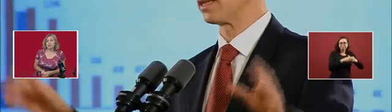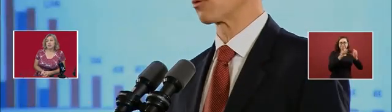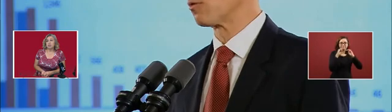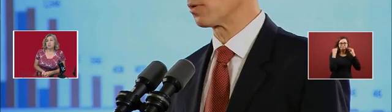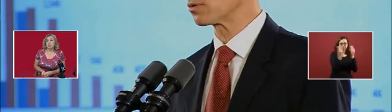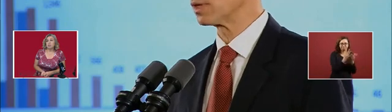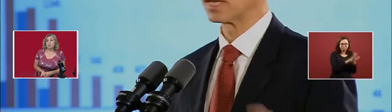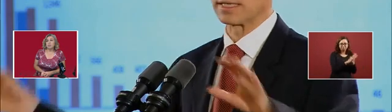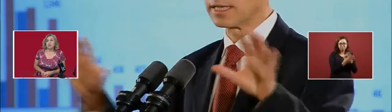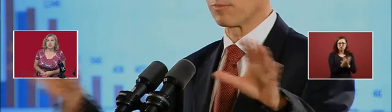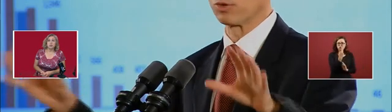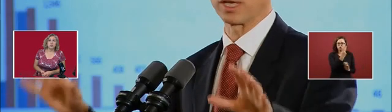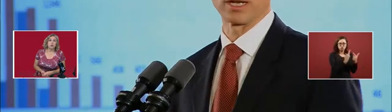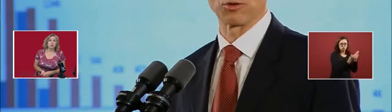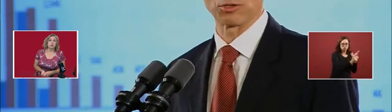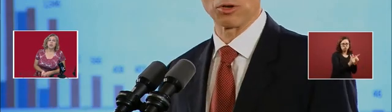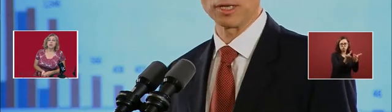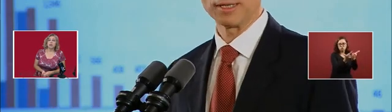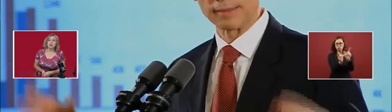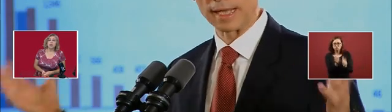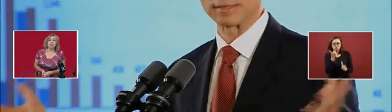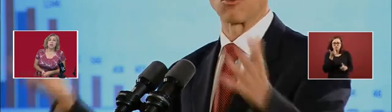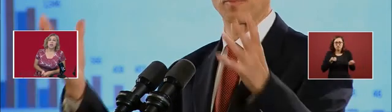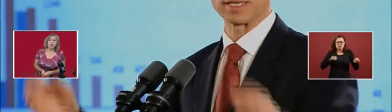federal purchases is